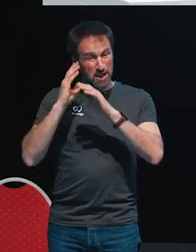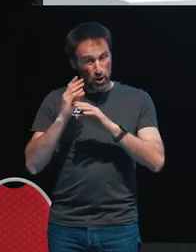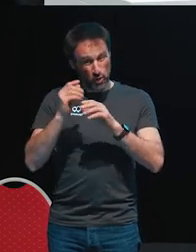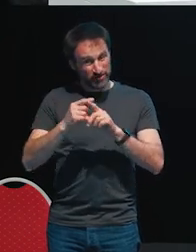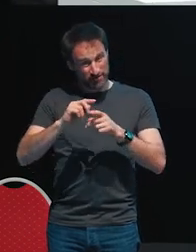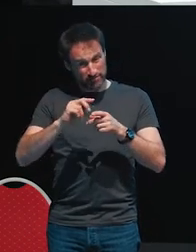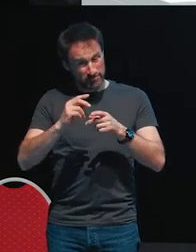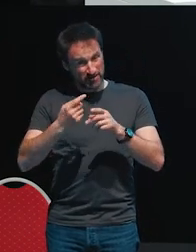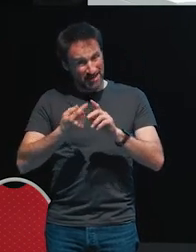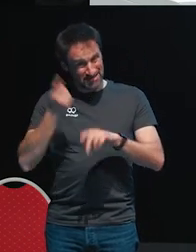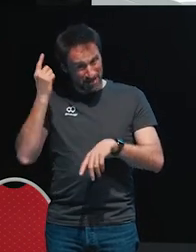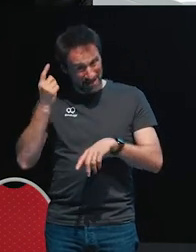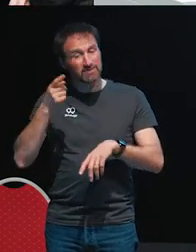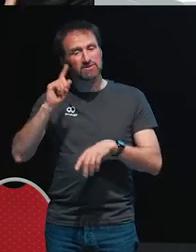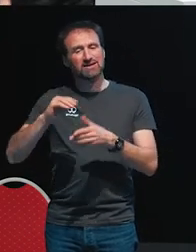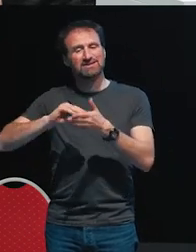be verified.